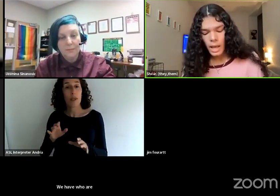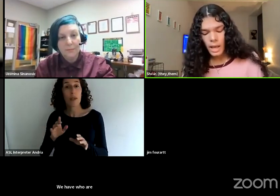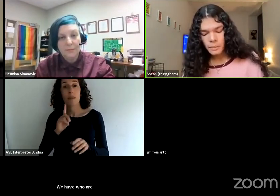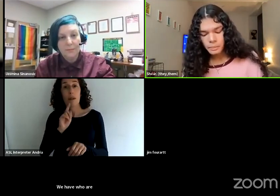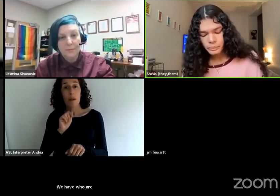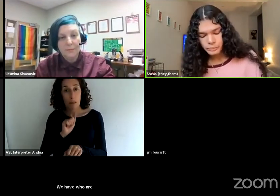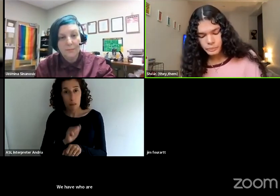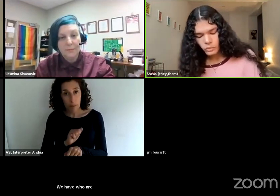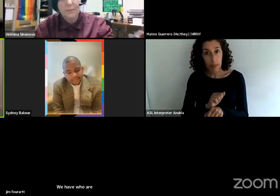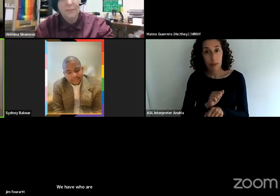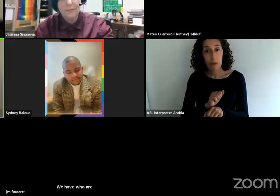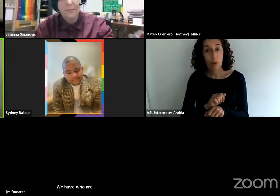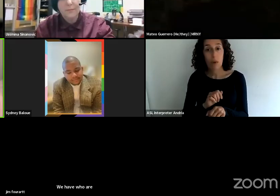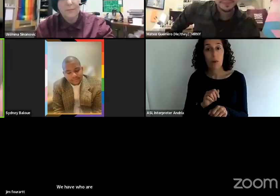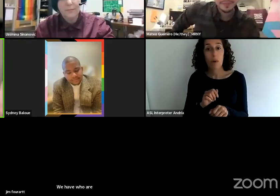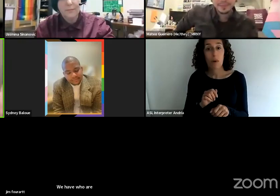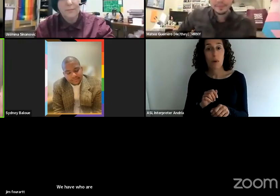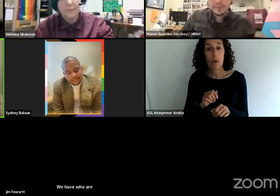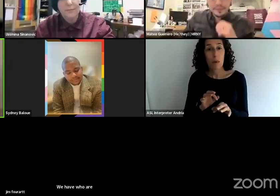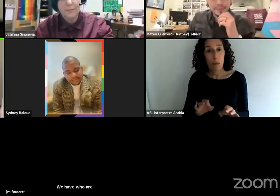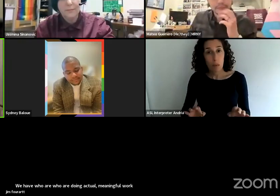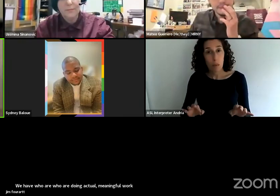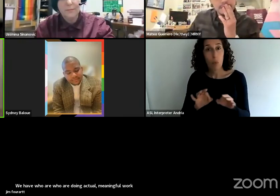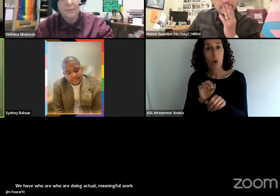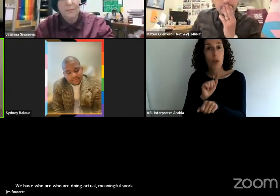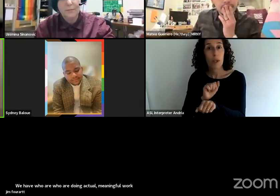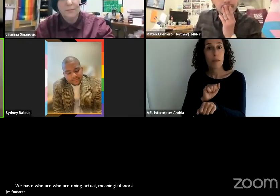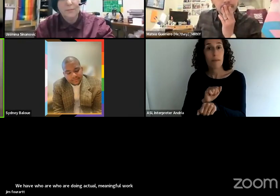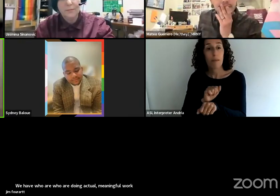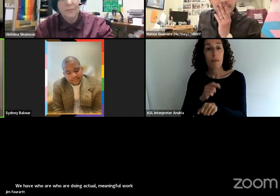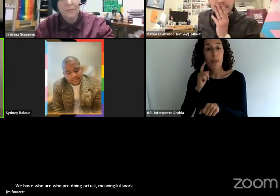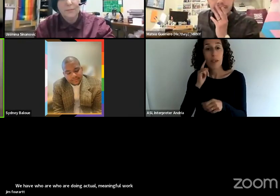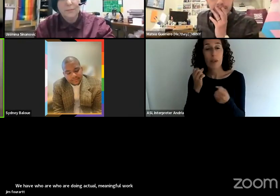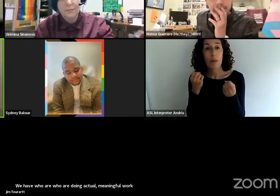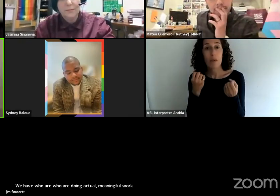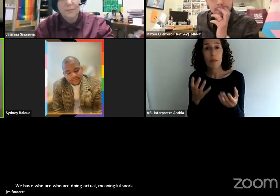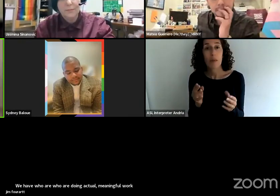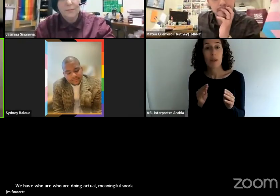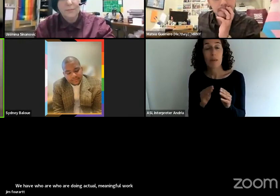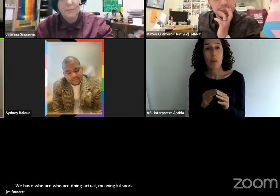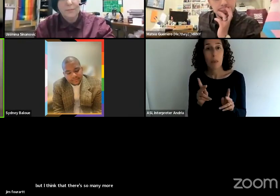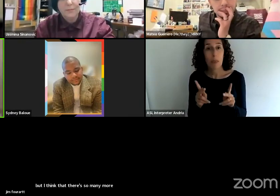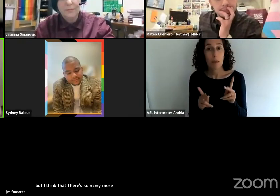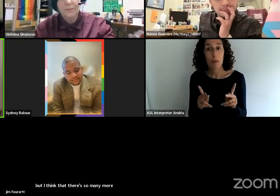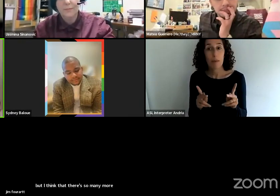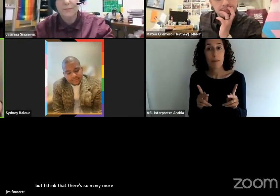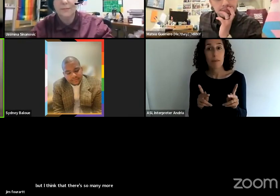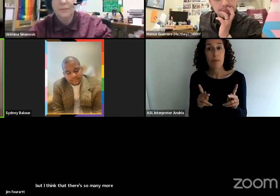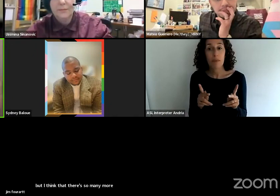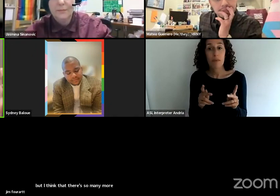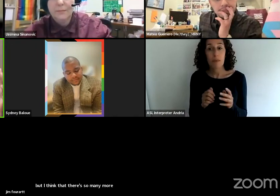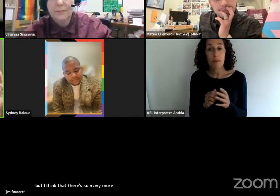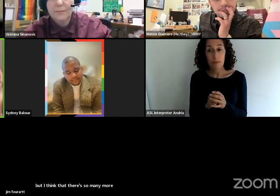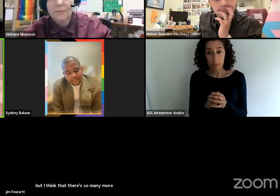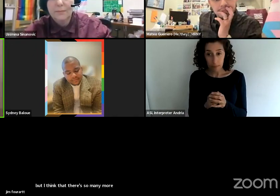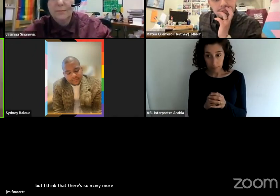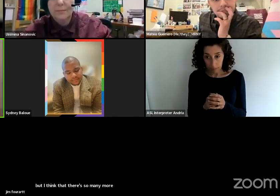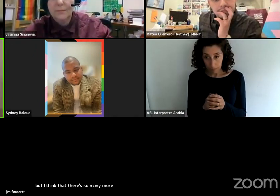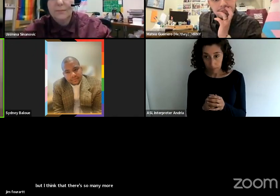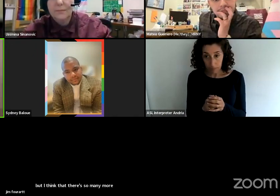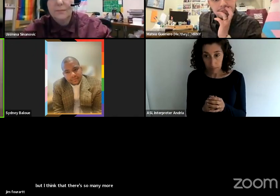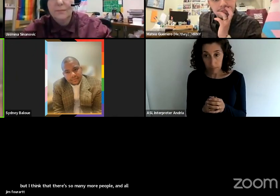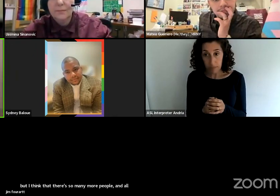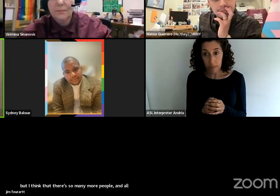work. But I think that there are so many more people, and all we've heard are those with